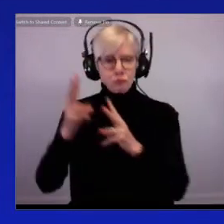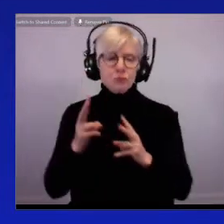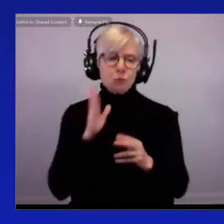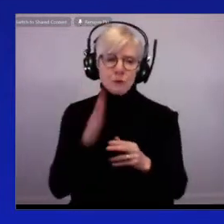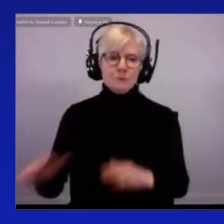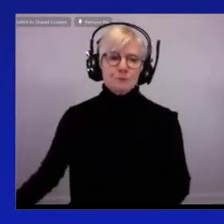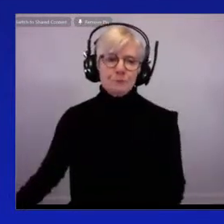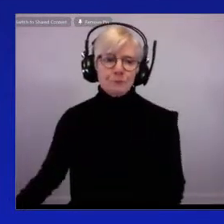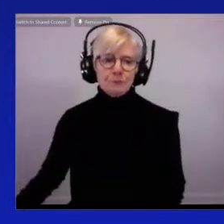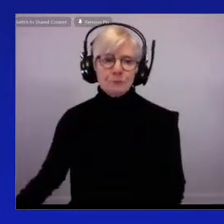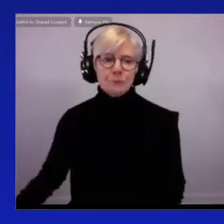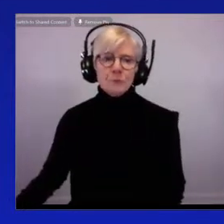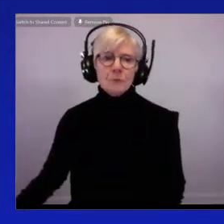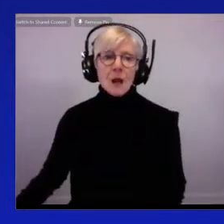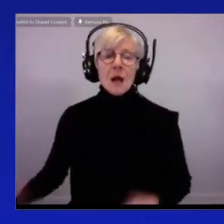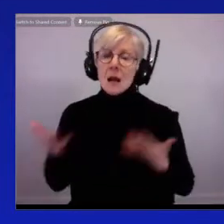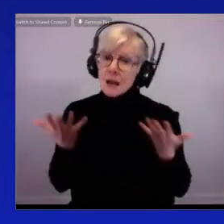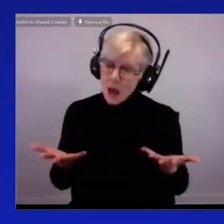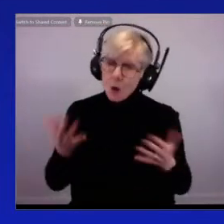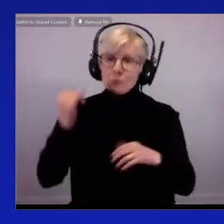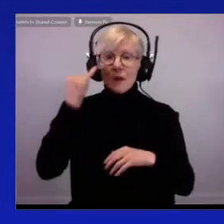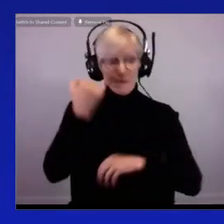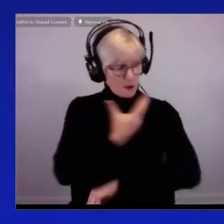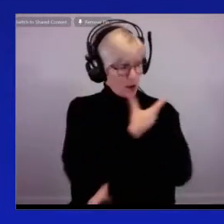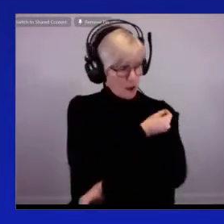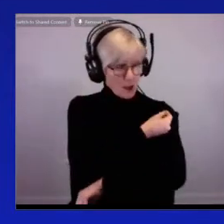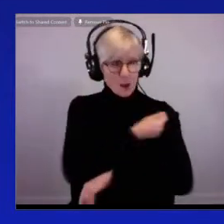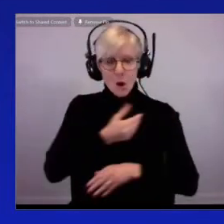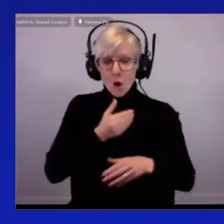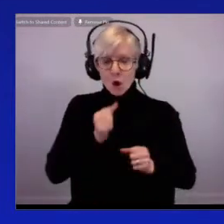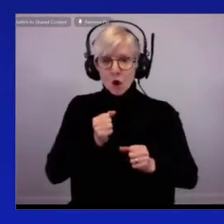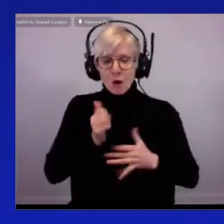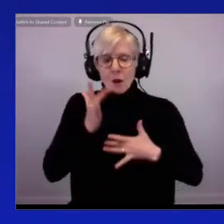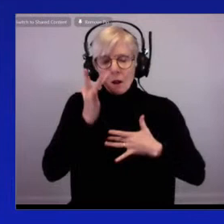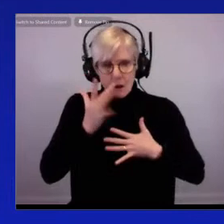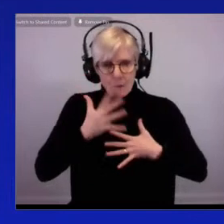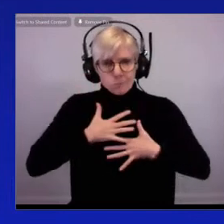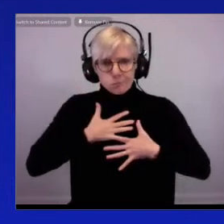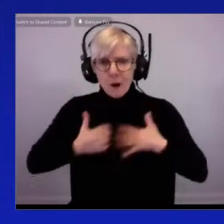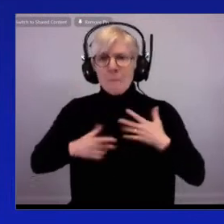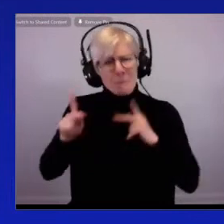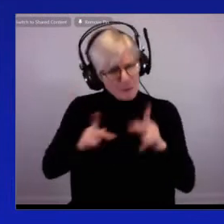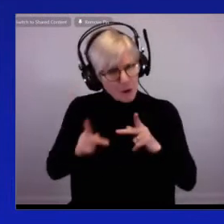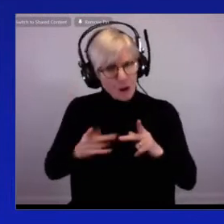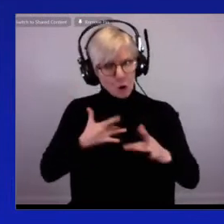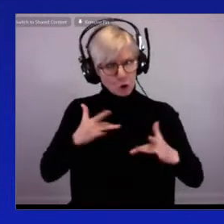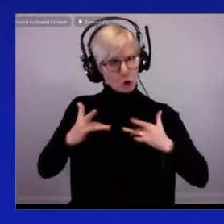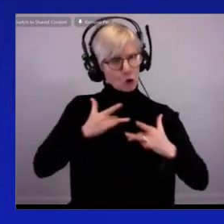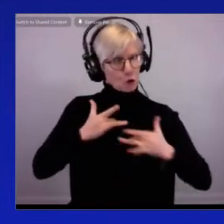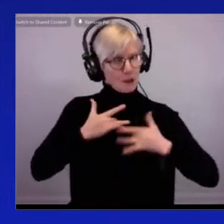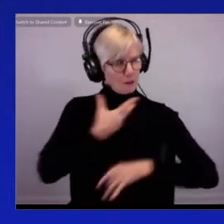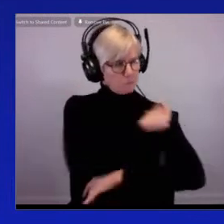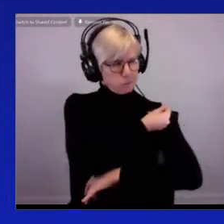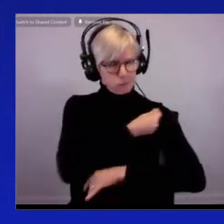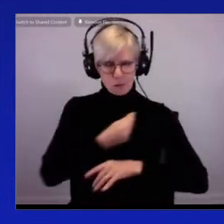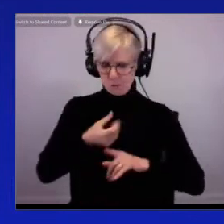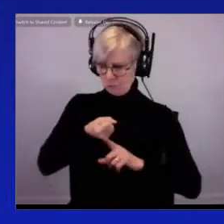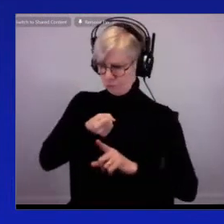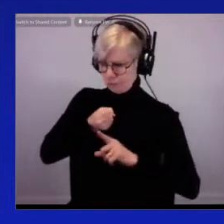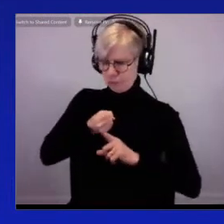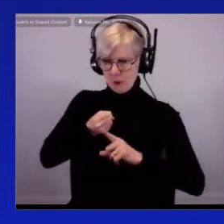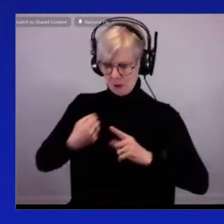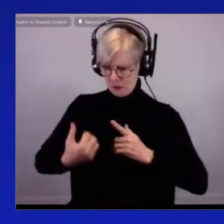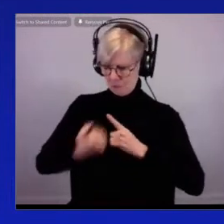So adverse events following immunization are of interest, of course, to all of us. They're an unwanted